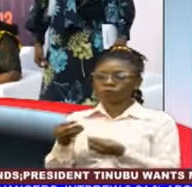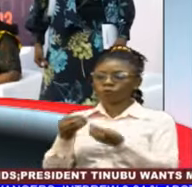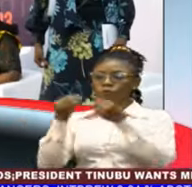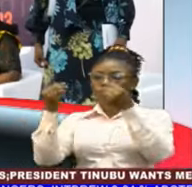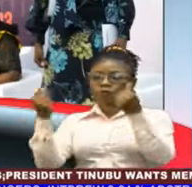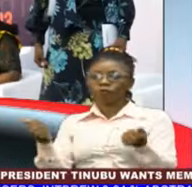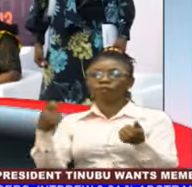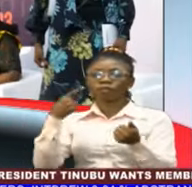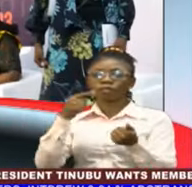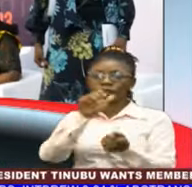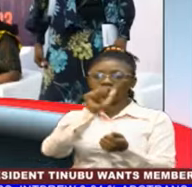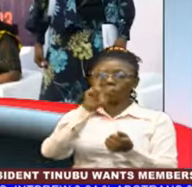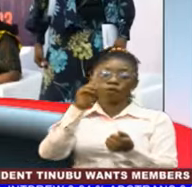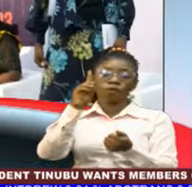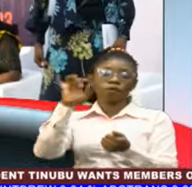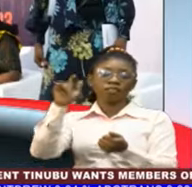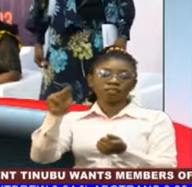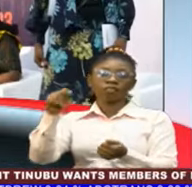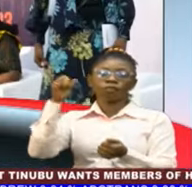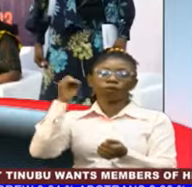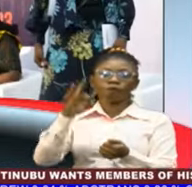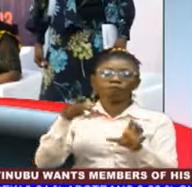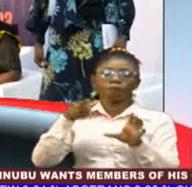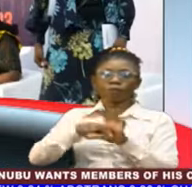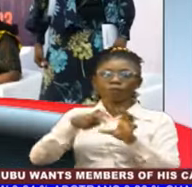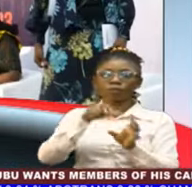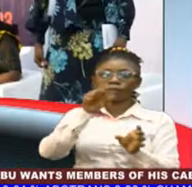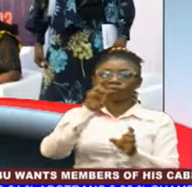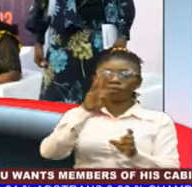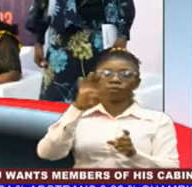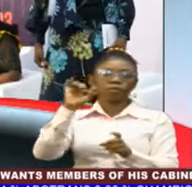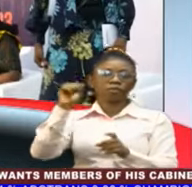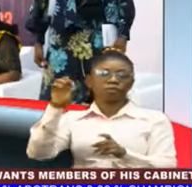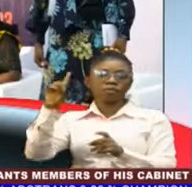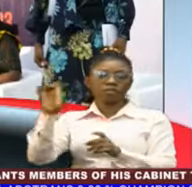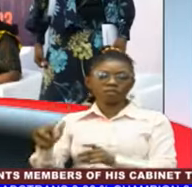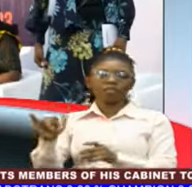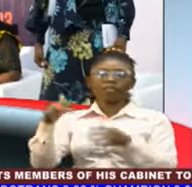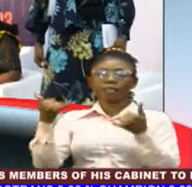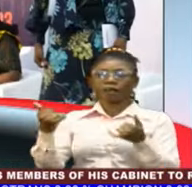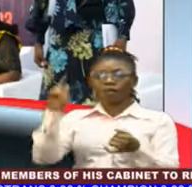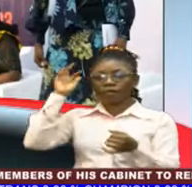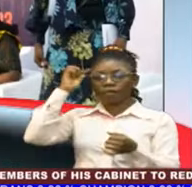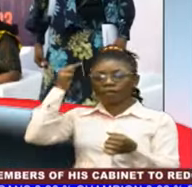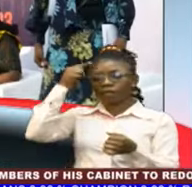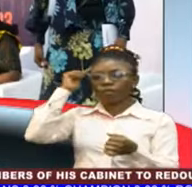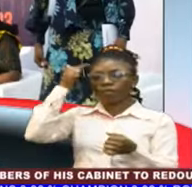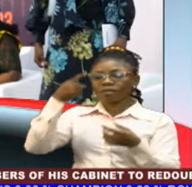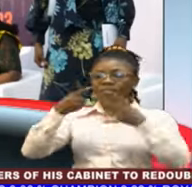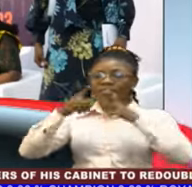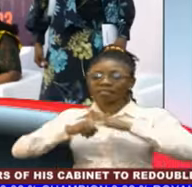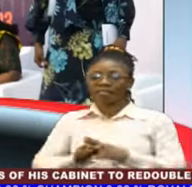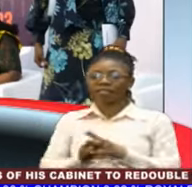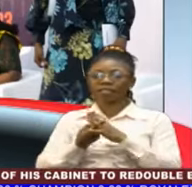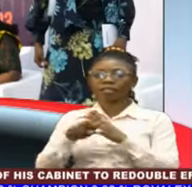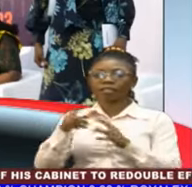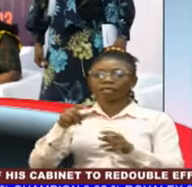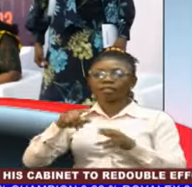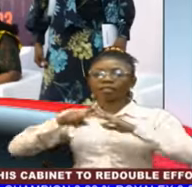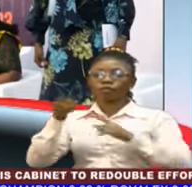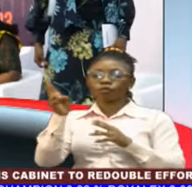comprehensive audit of the petroleum subsidy regime. Now, the federal government is determined to start the implementation of presidential